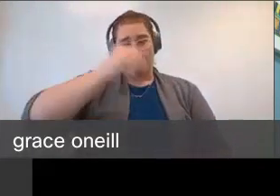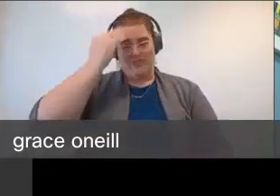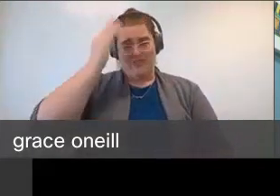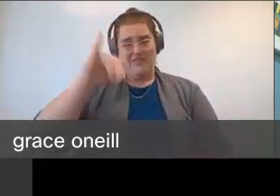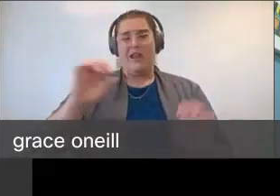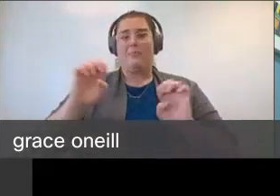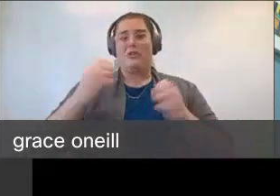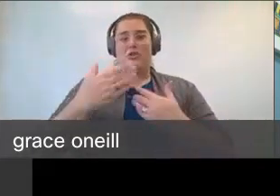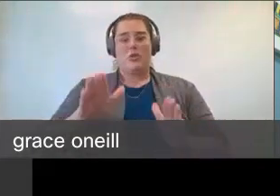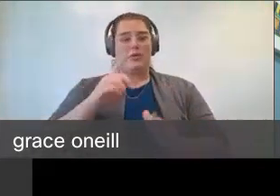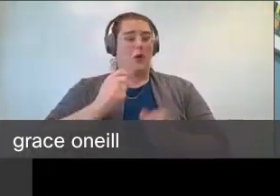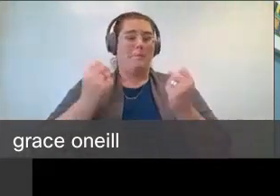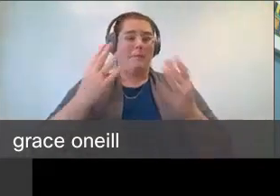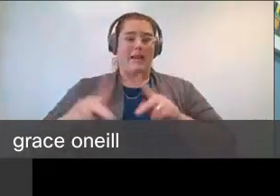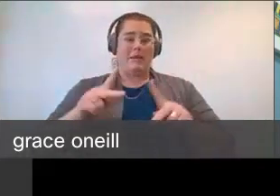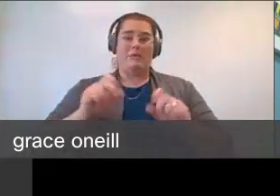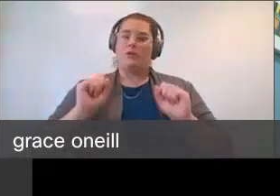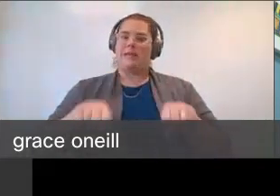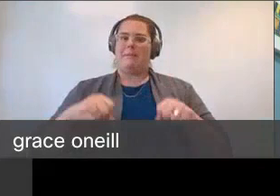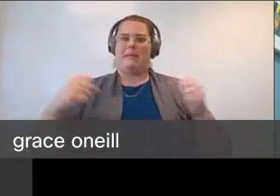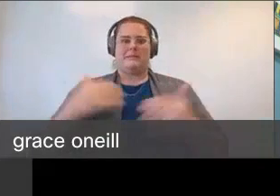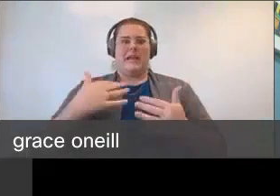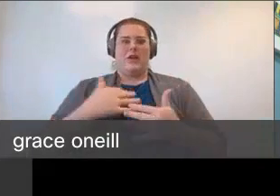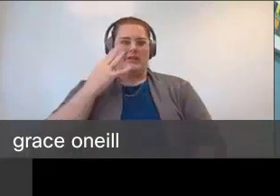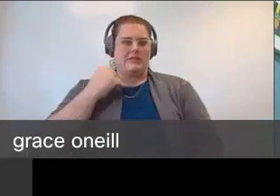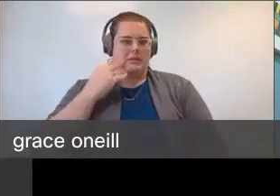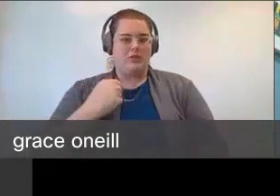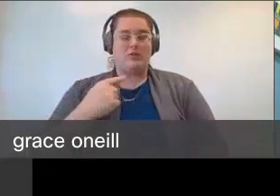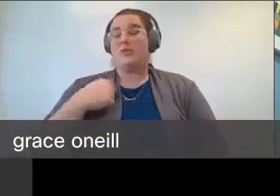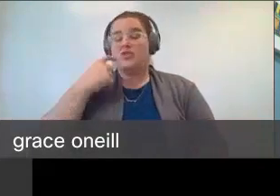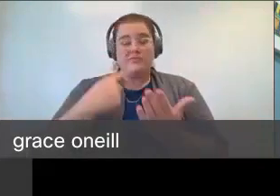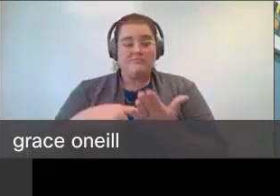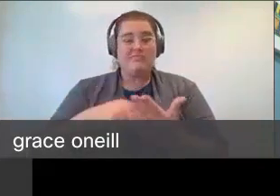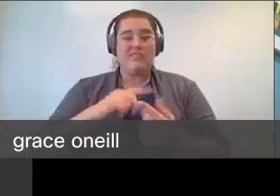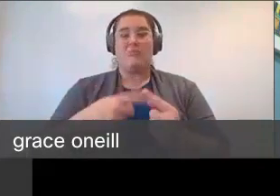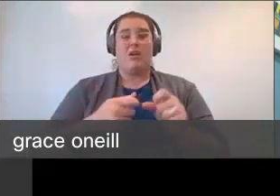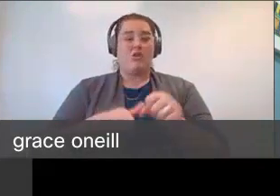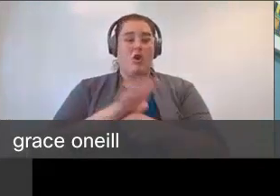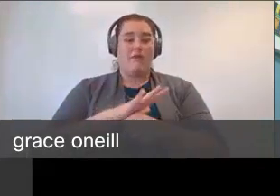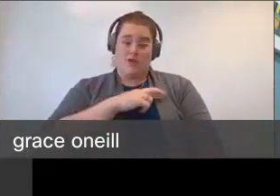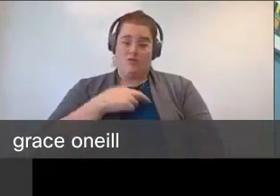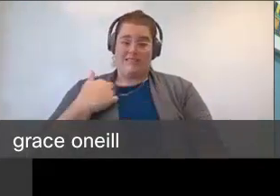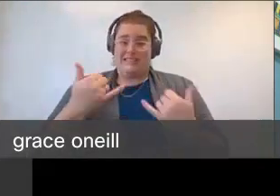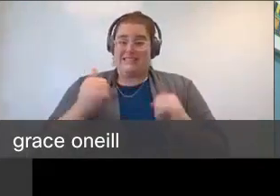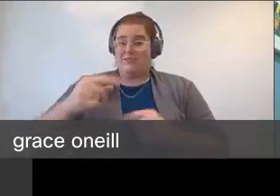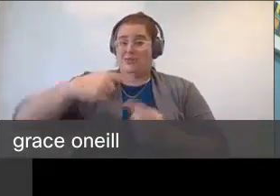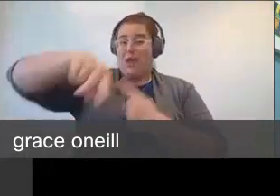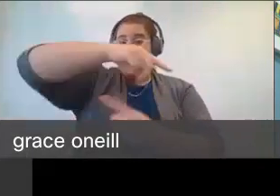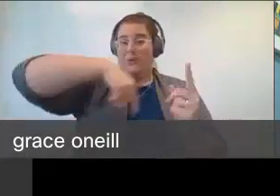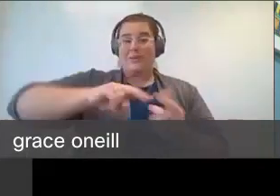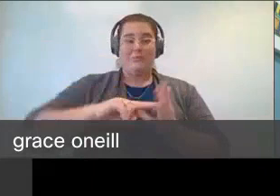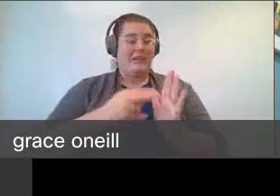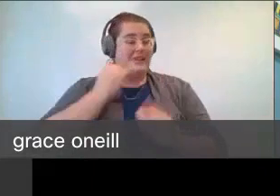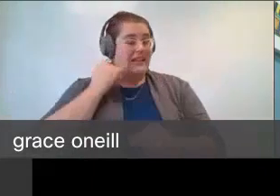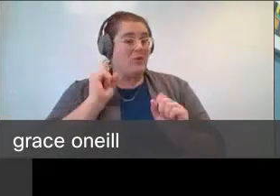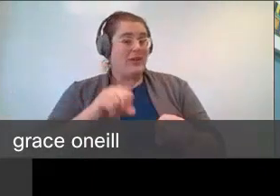people. We've just spoke about COVID, and that is still real. So if we can keep an individual out of the emergency